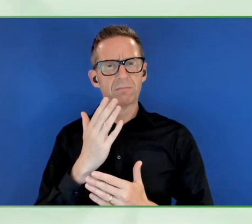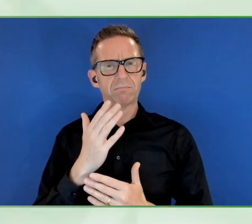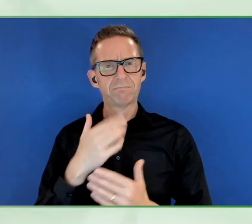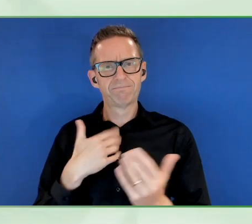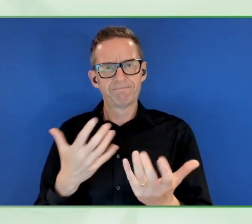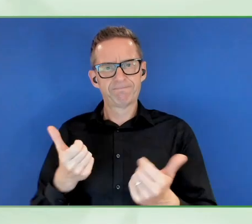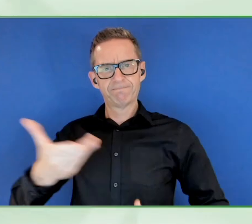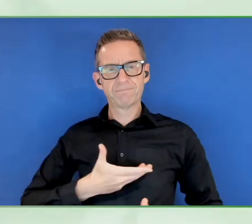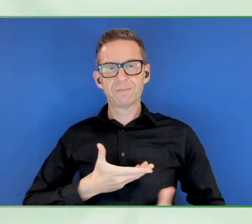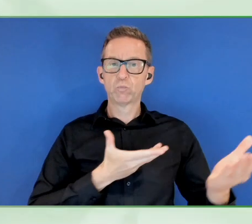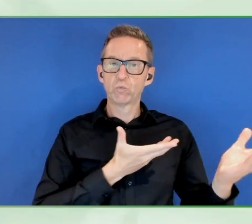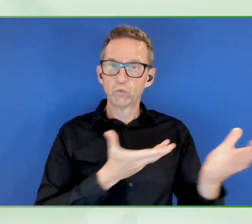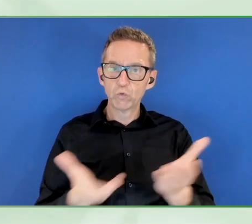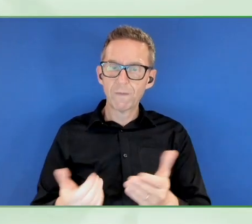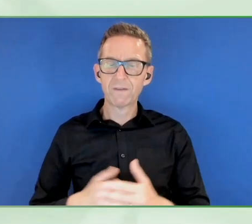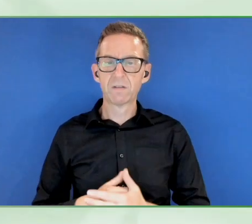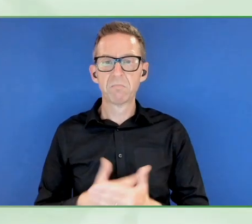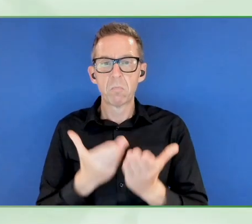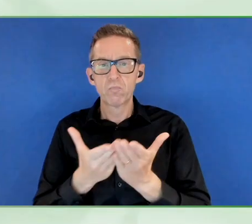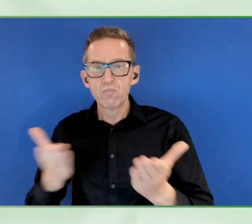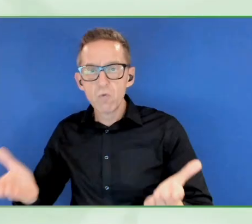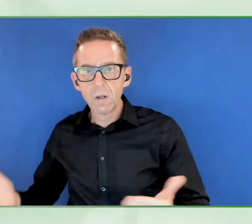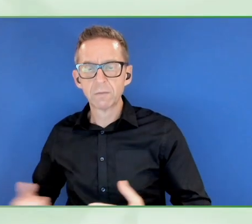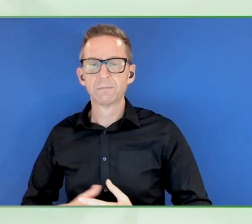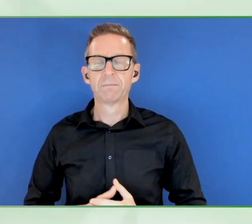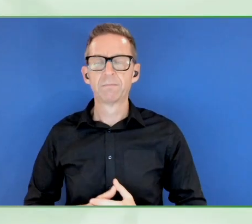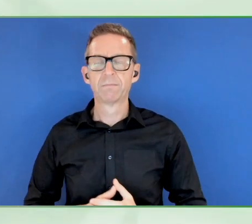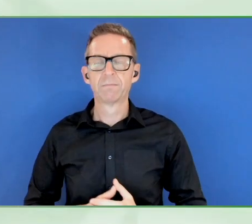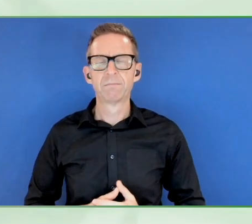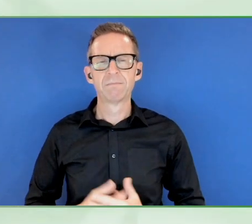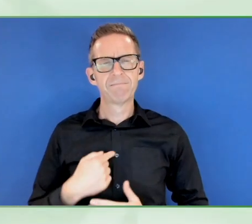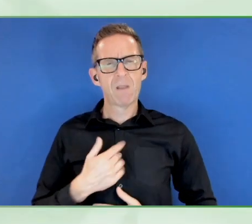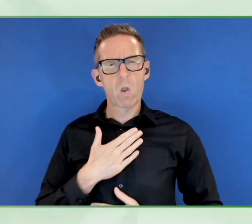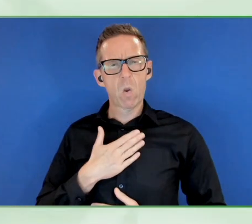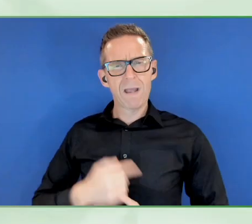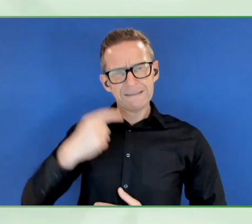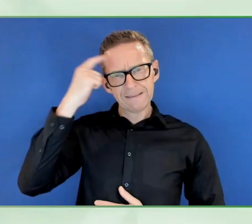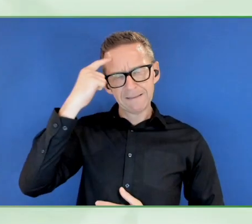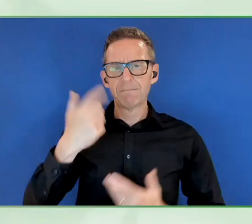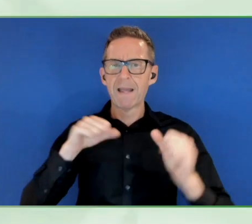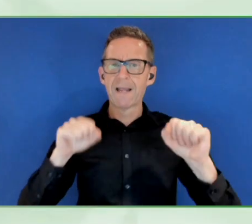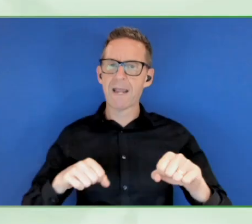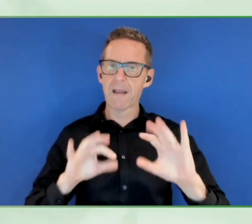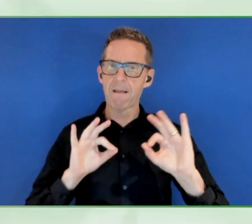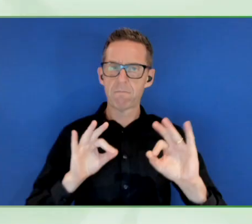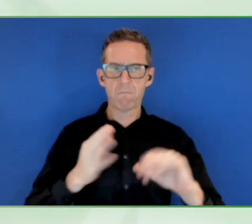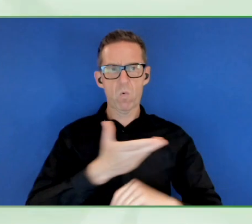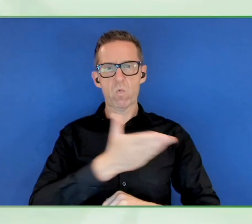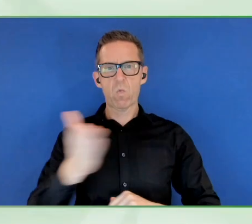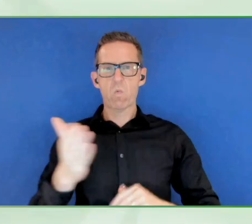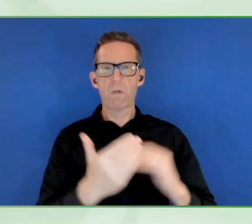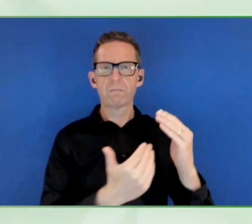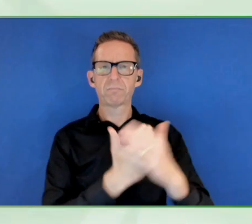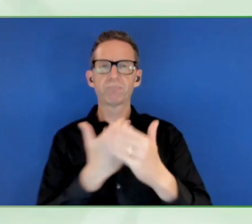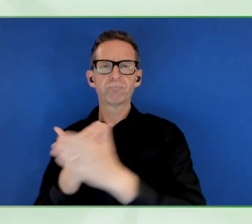So how can we make sure and be creative to ensure that people are access to those products and services in